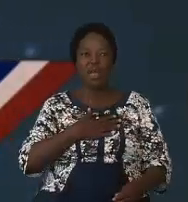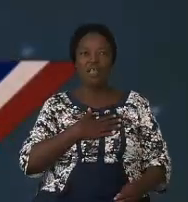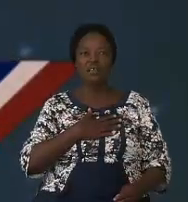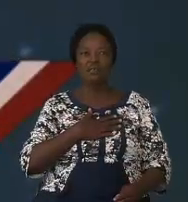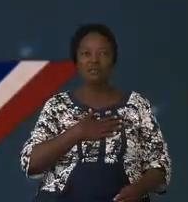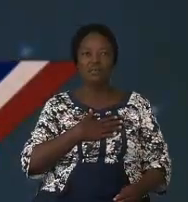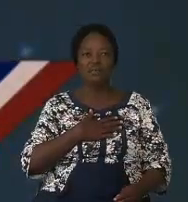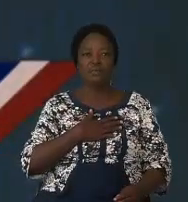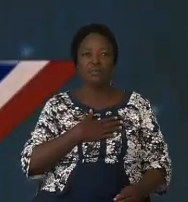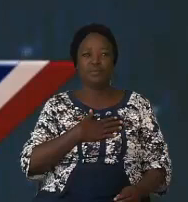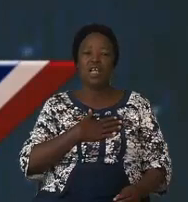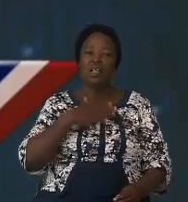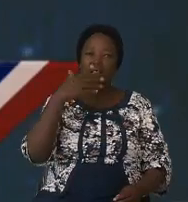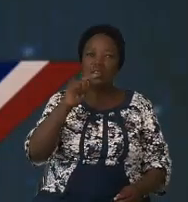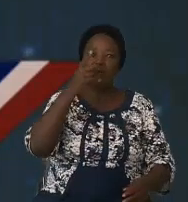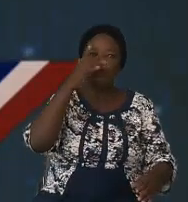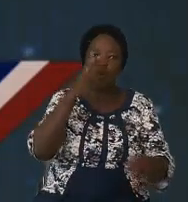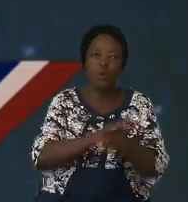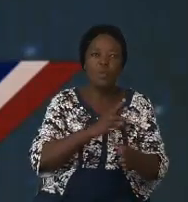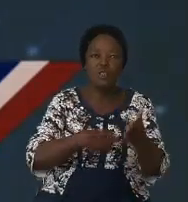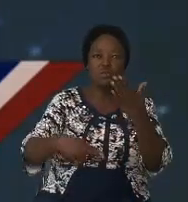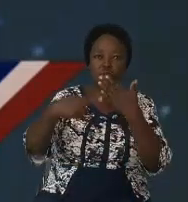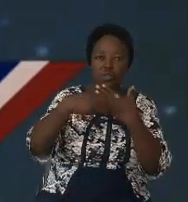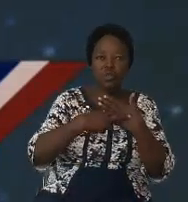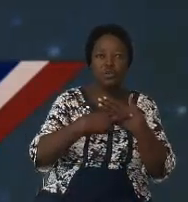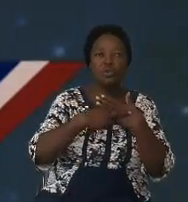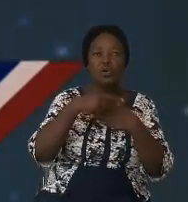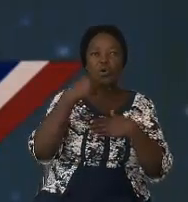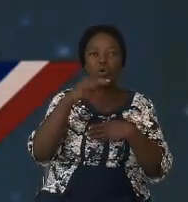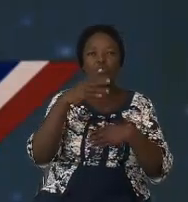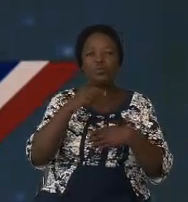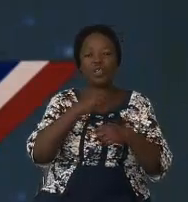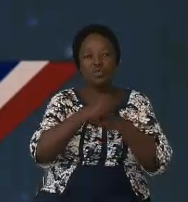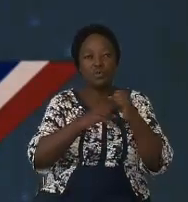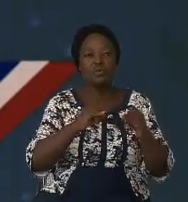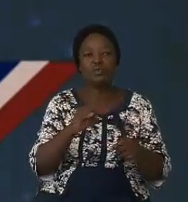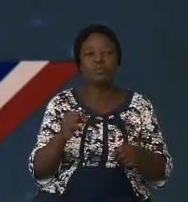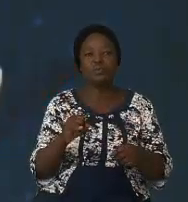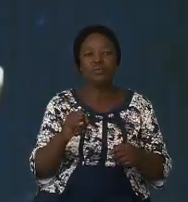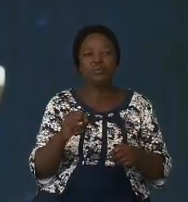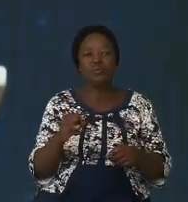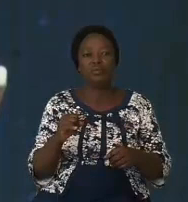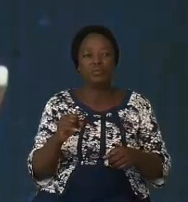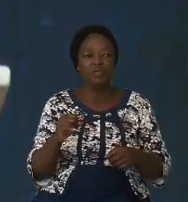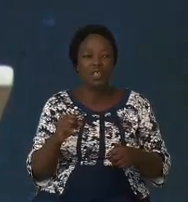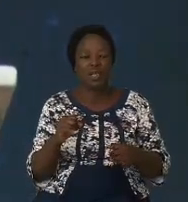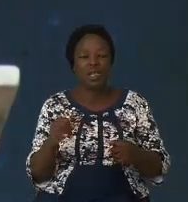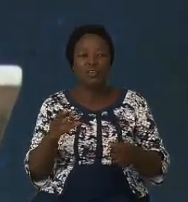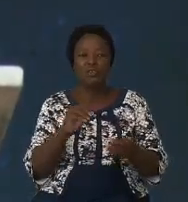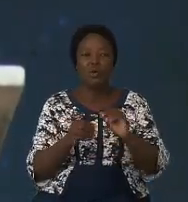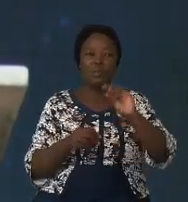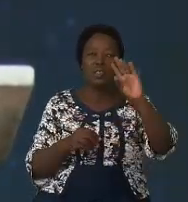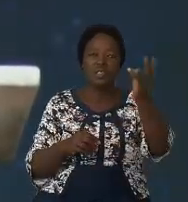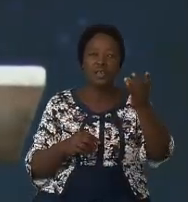it. I have mine. The promised return of the sovereign.